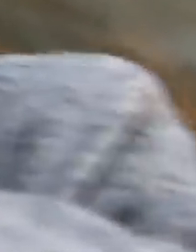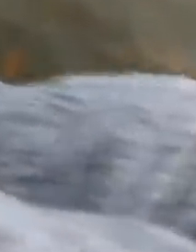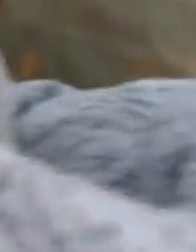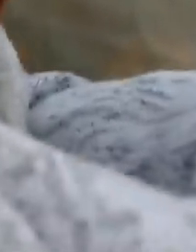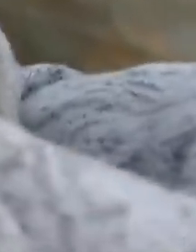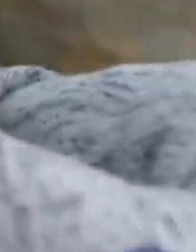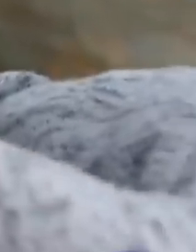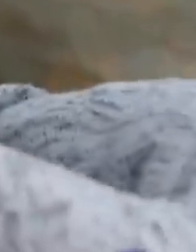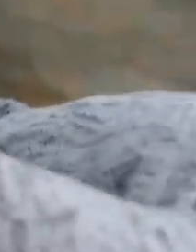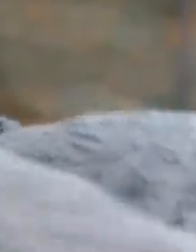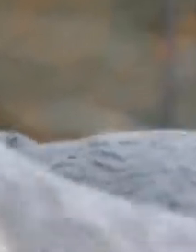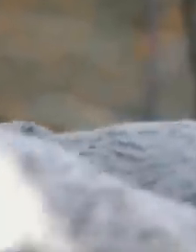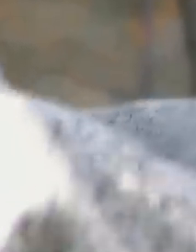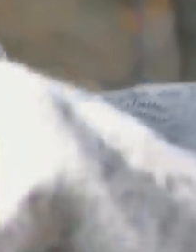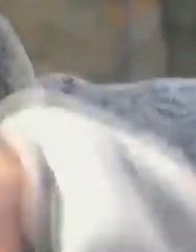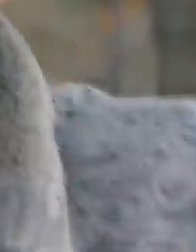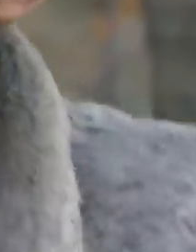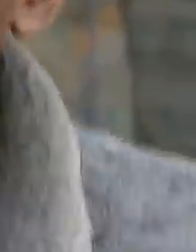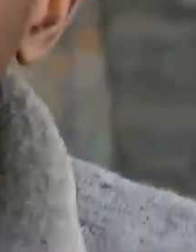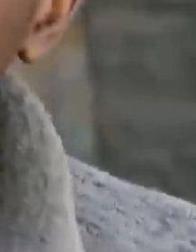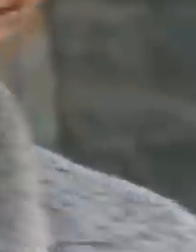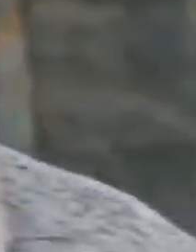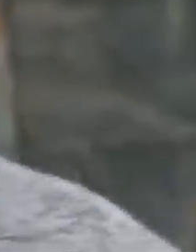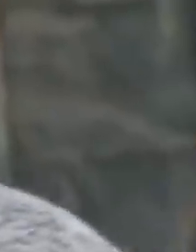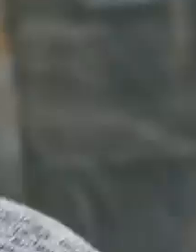Why is it that you guys do not want to go to Lindela?